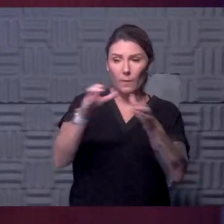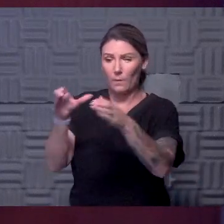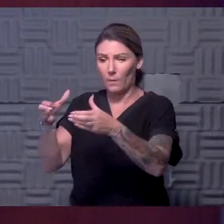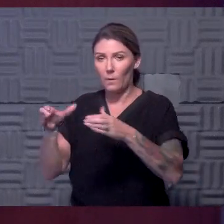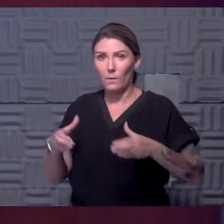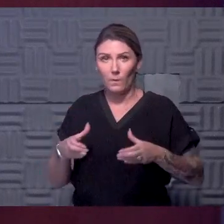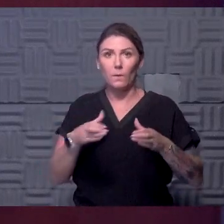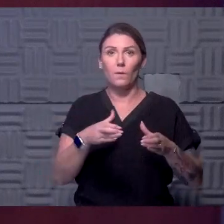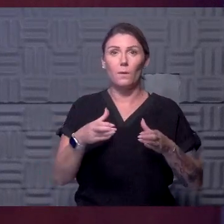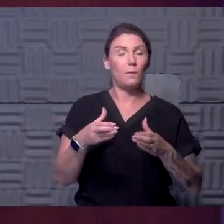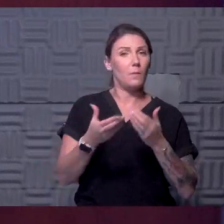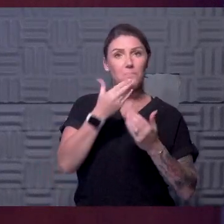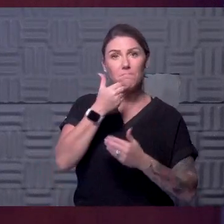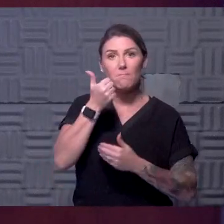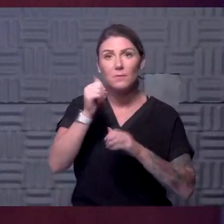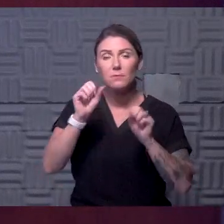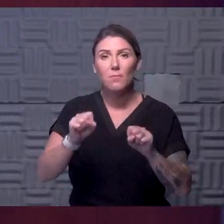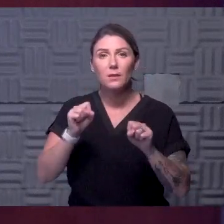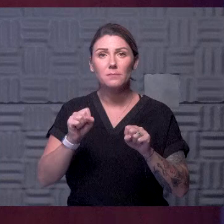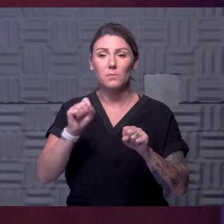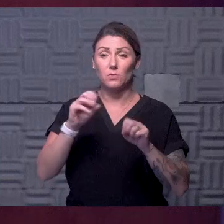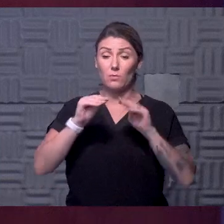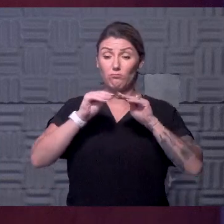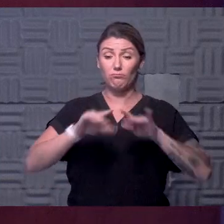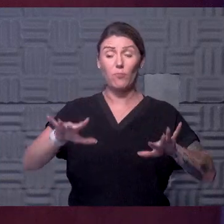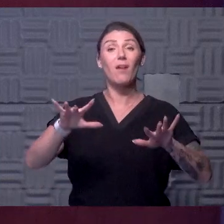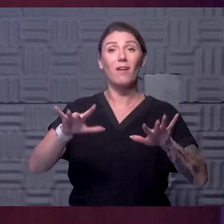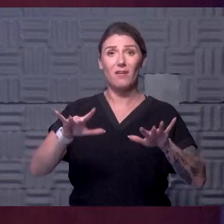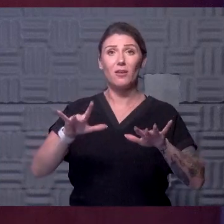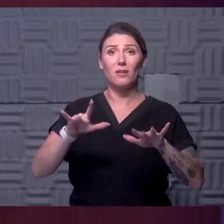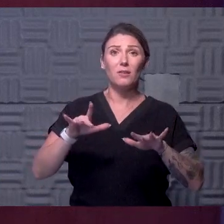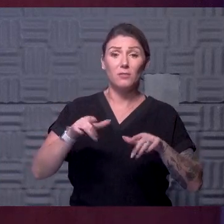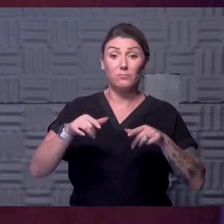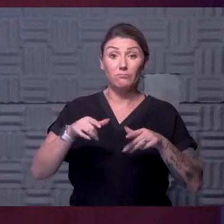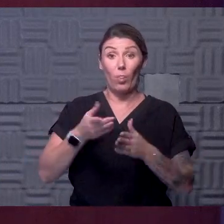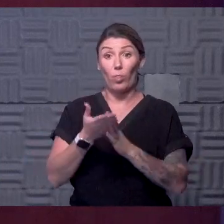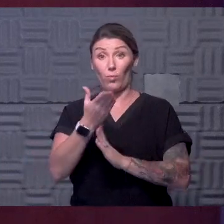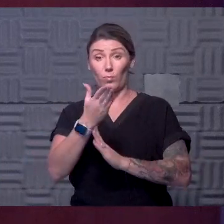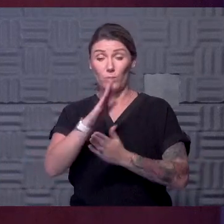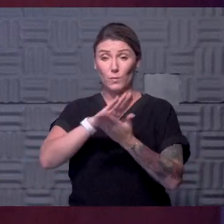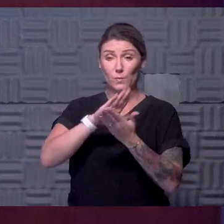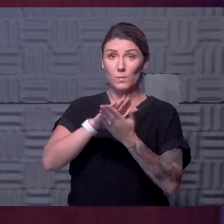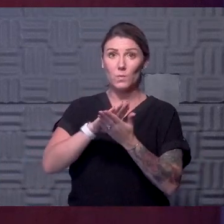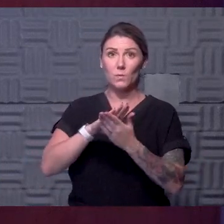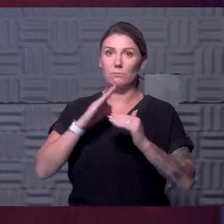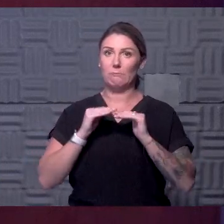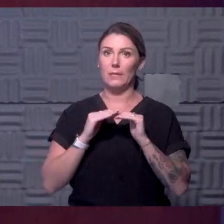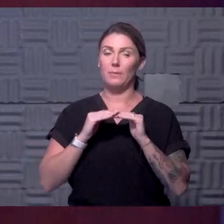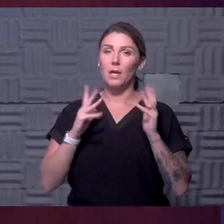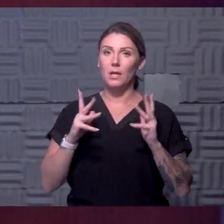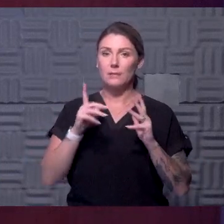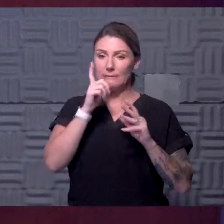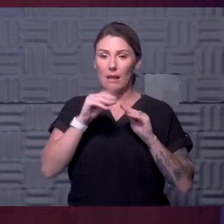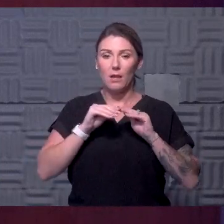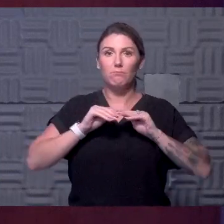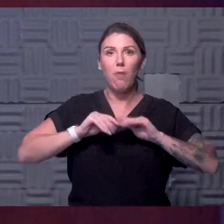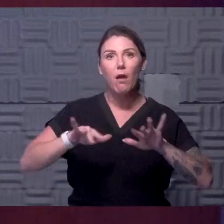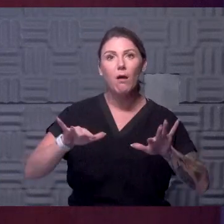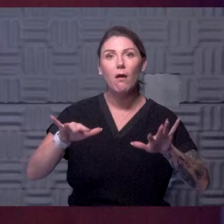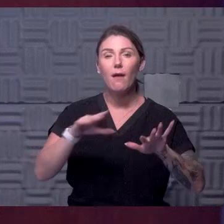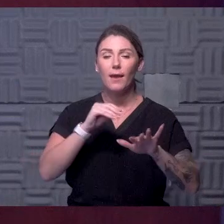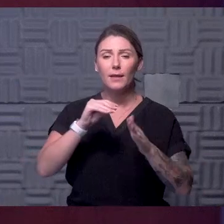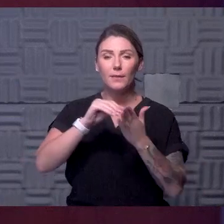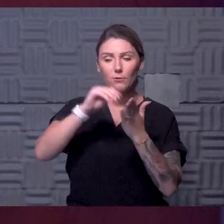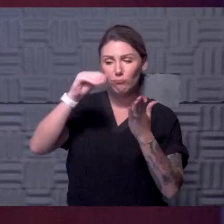they can so that the spread of this virus through schools will be minimized, and the students and